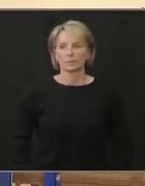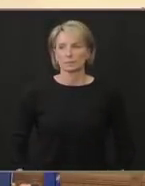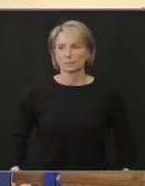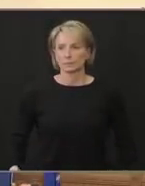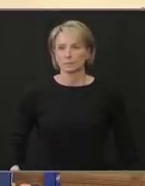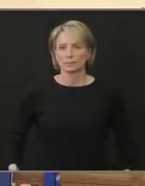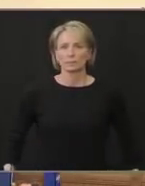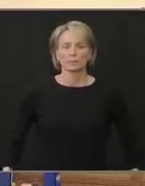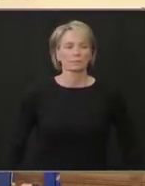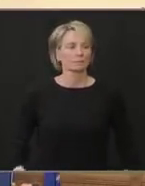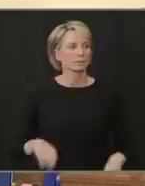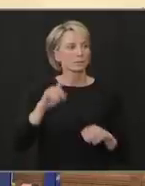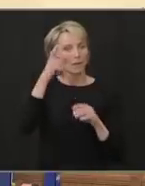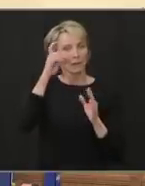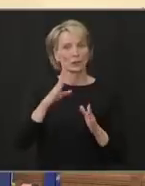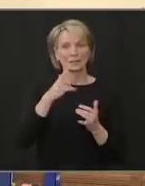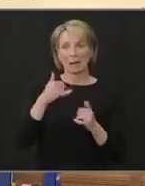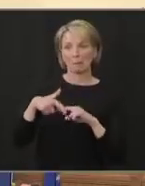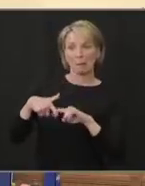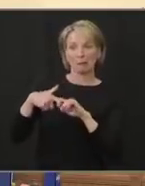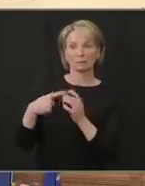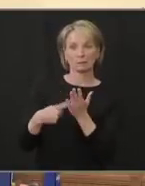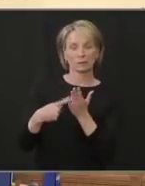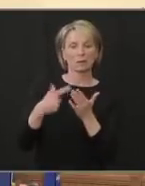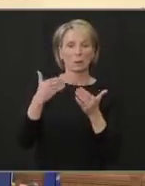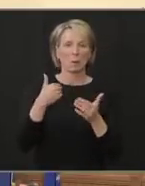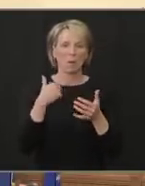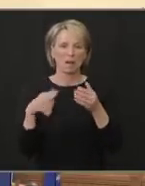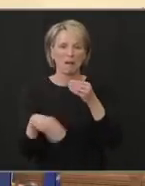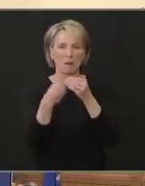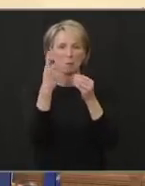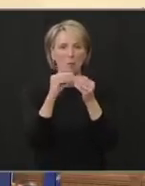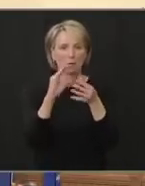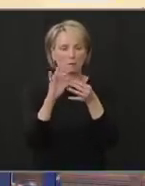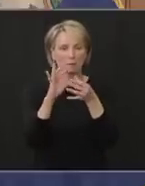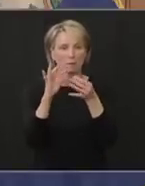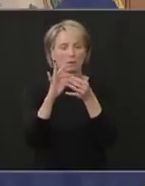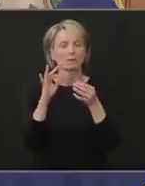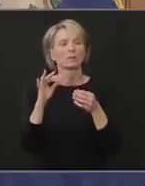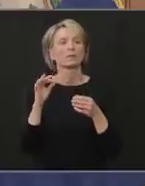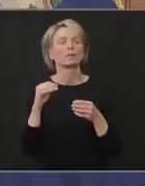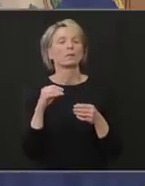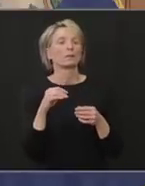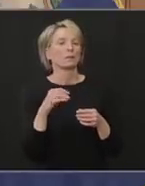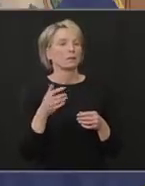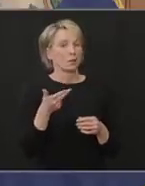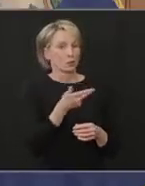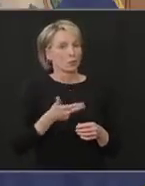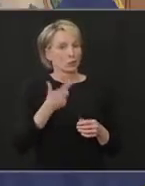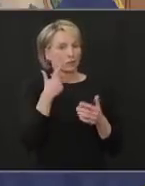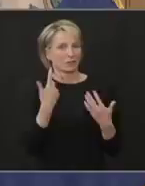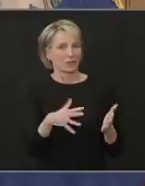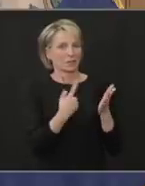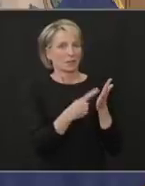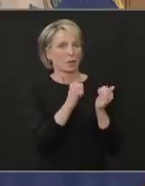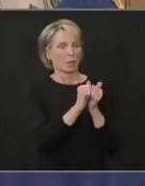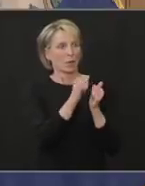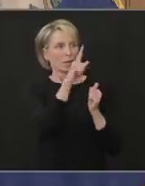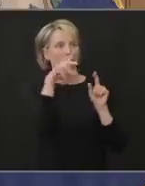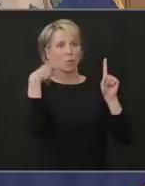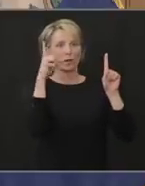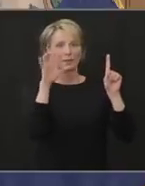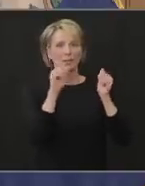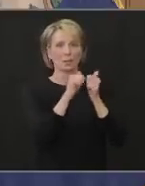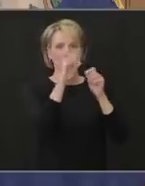I'll tell you one other thing while there's a pause. We just got off the phone with the, the White House, and when it comes to competing for